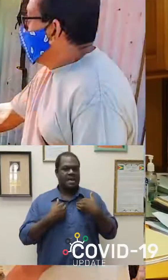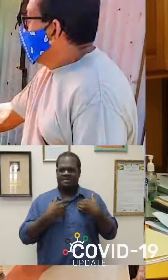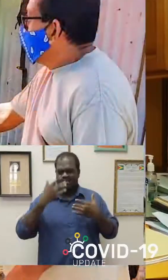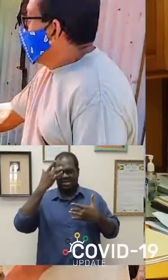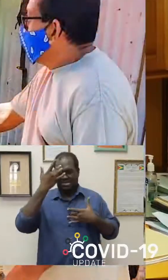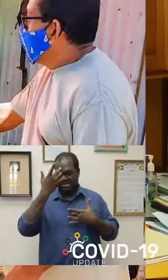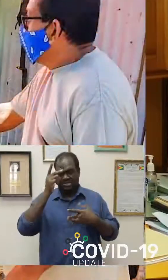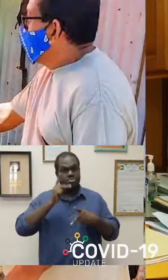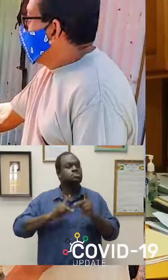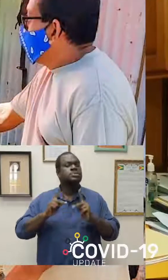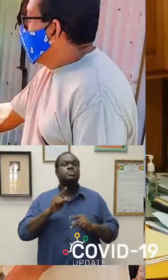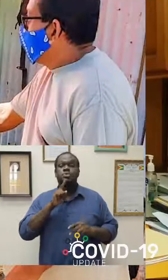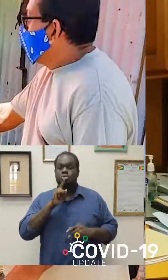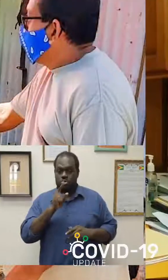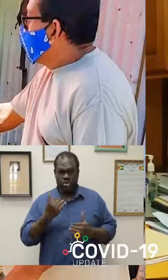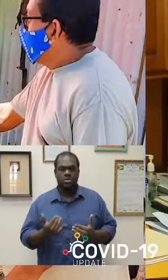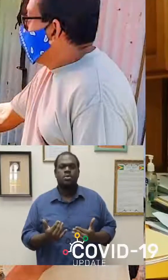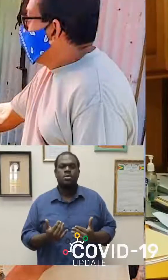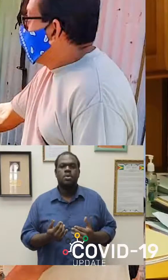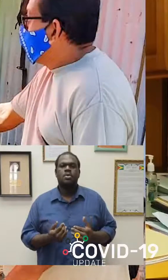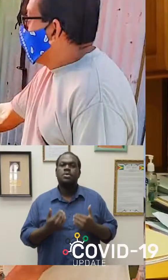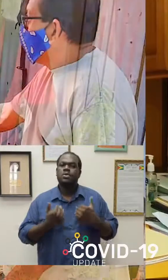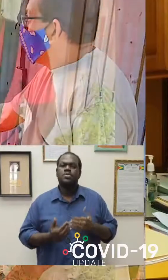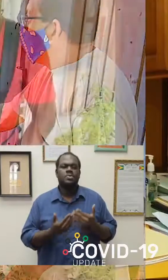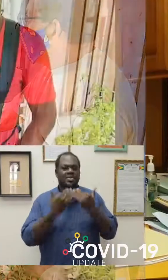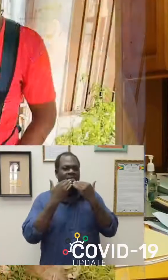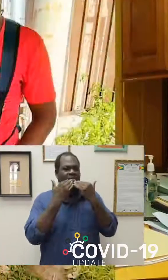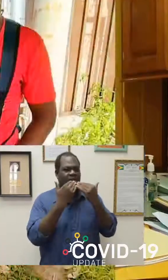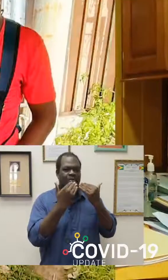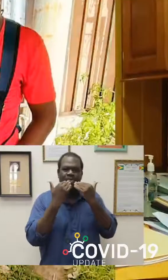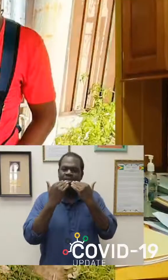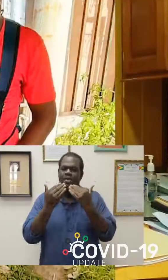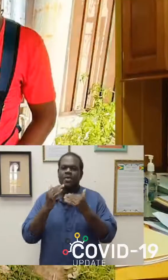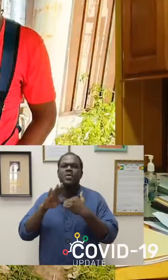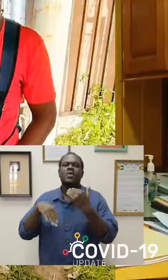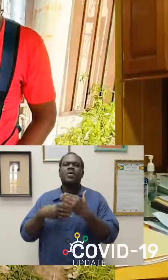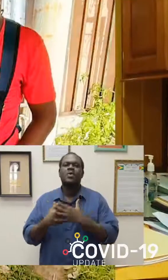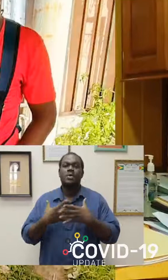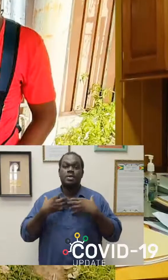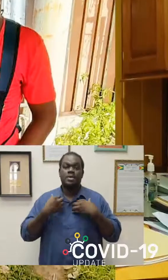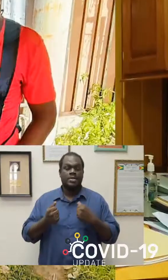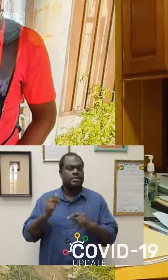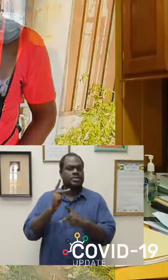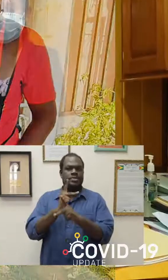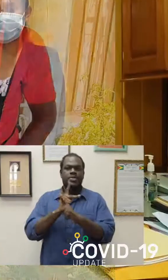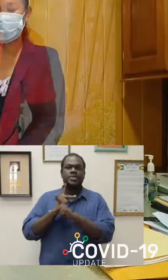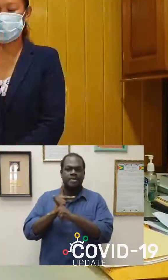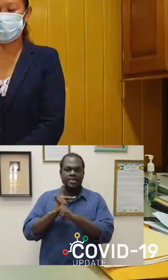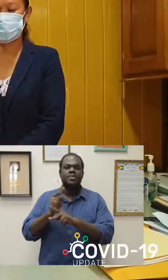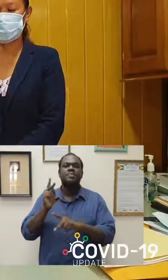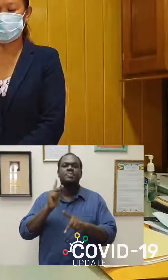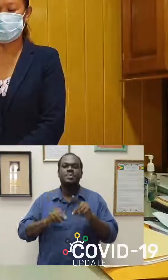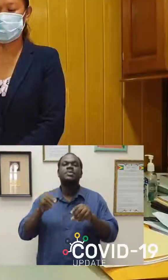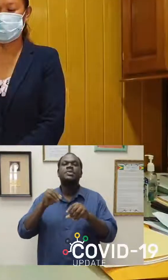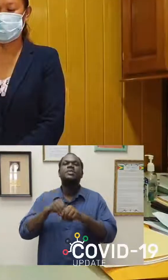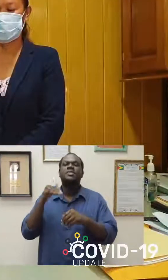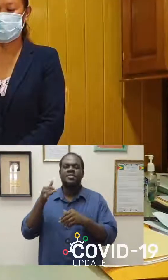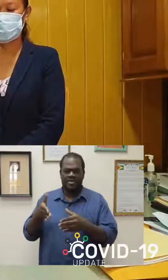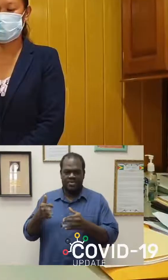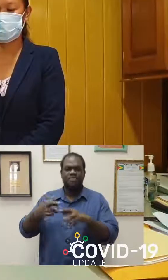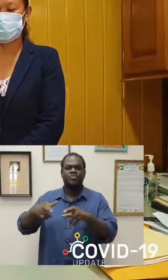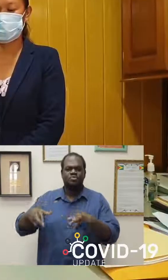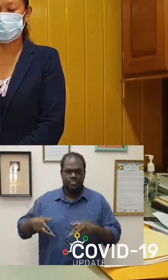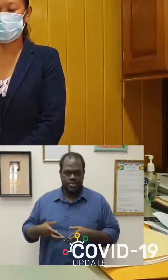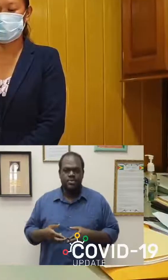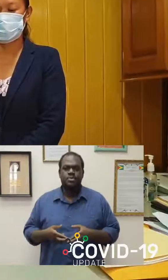confirmed cases. I wish at this stage to convey gratitude to all the healthcare providers of the Pomeroon Supernam